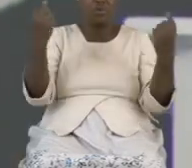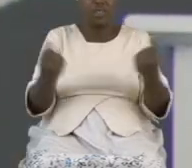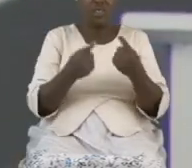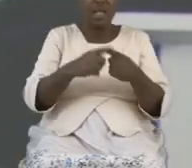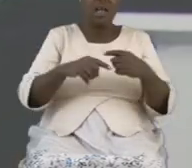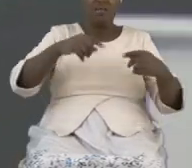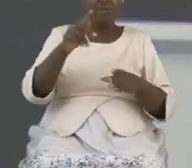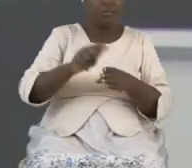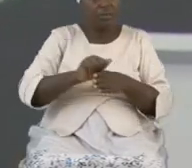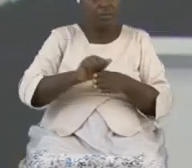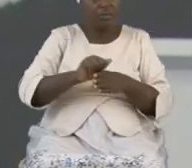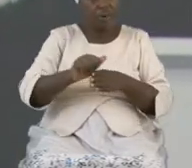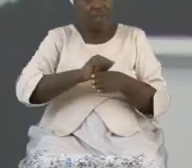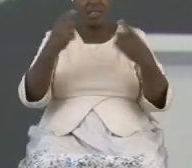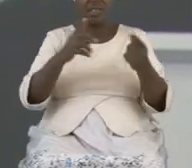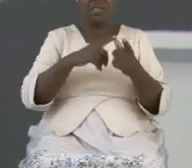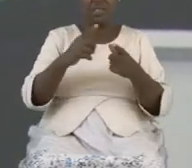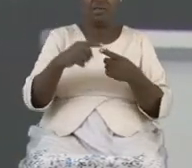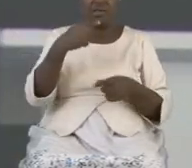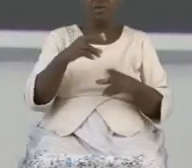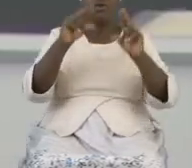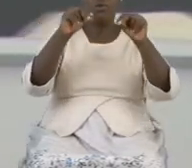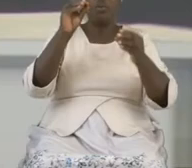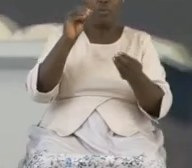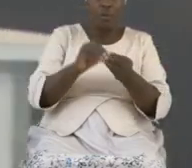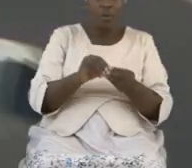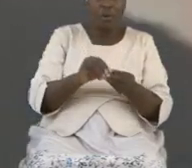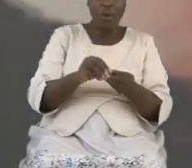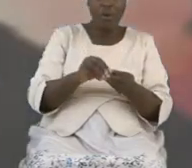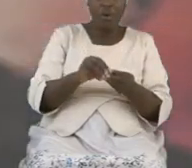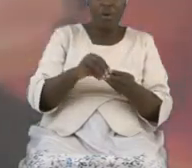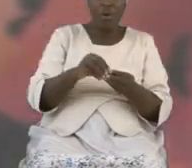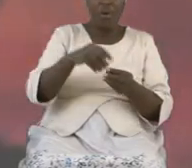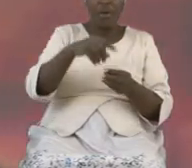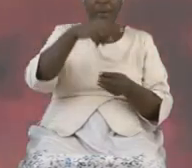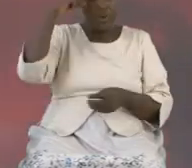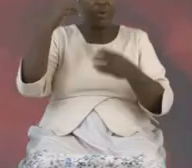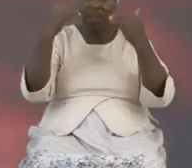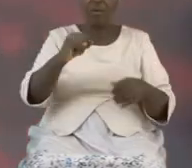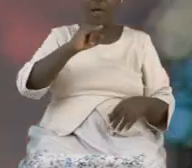and you say, no more, because now I